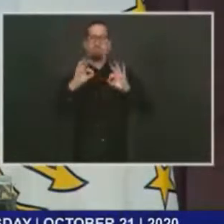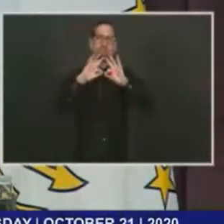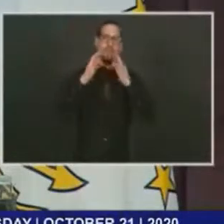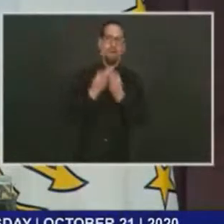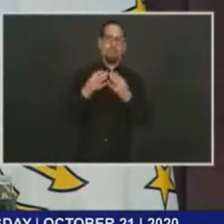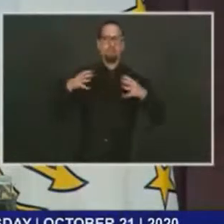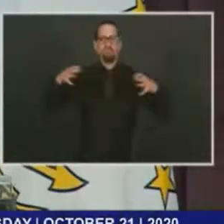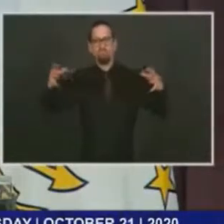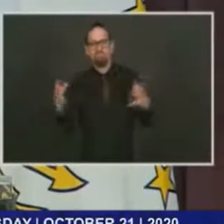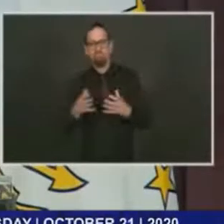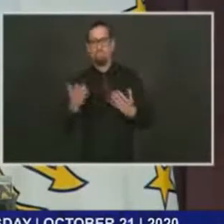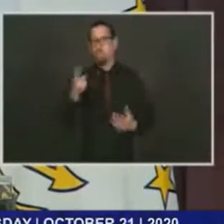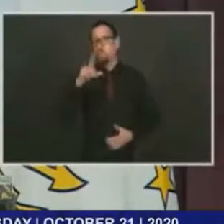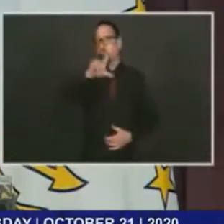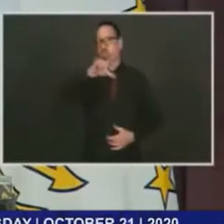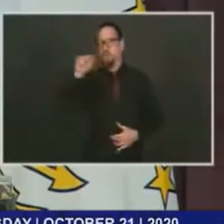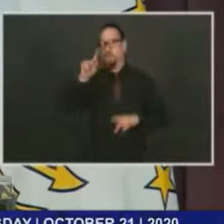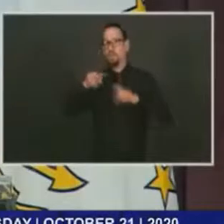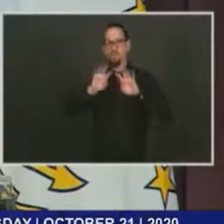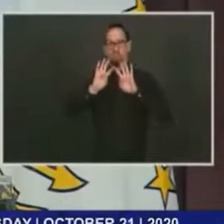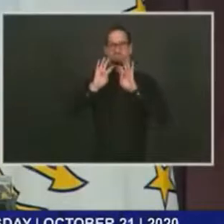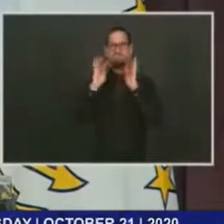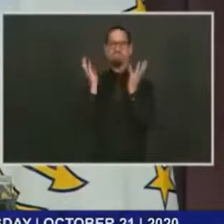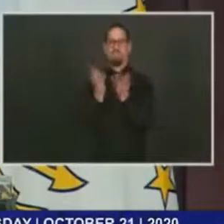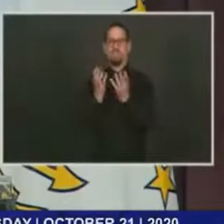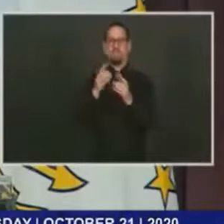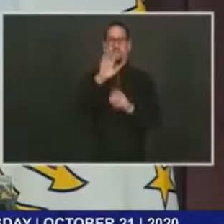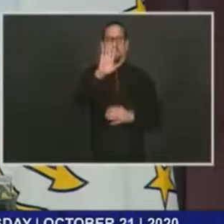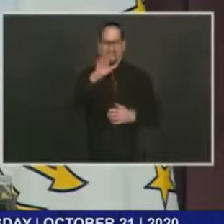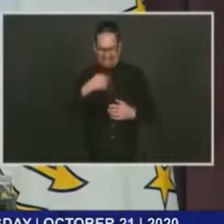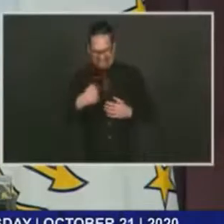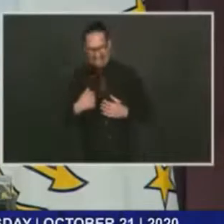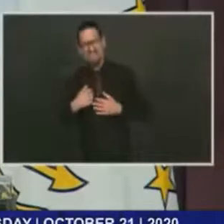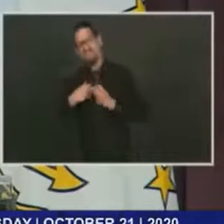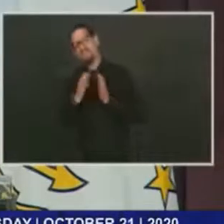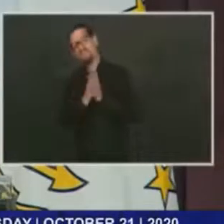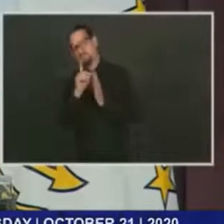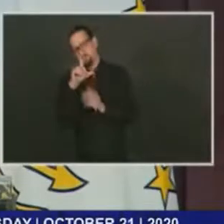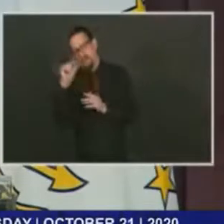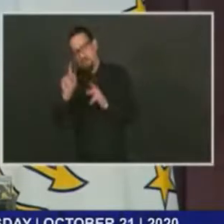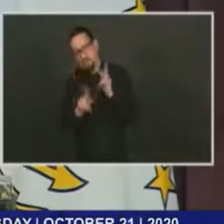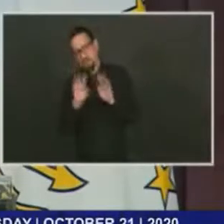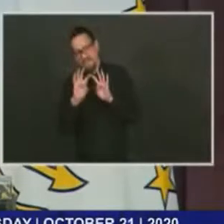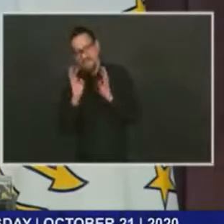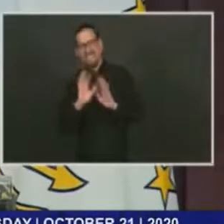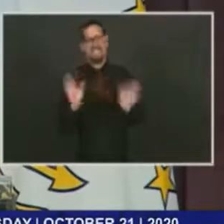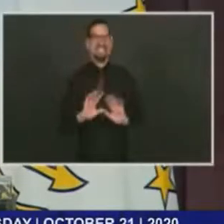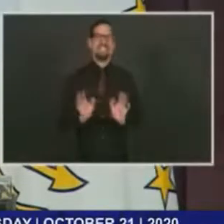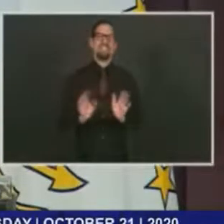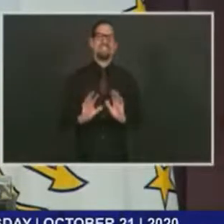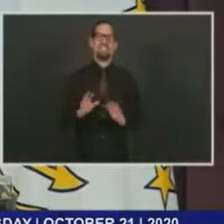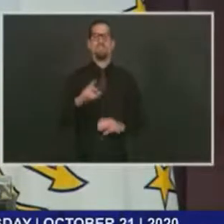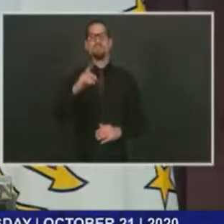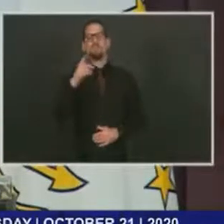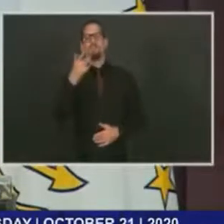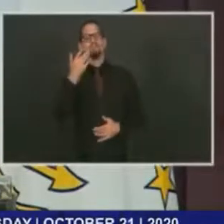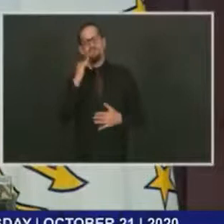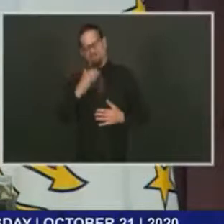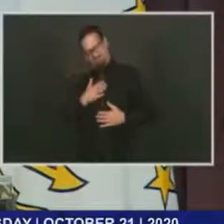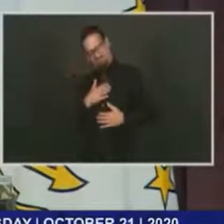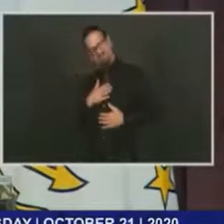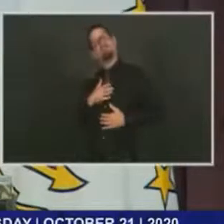and family. I really hope you don't do that, but you may do that. You may say, these are our traditions,